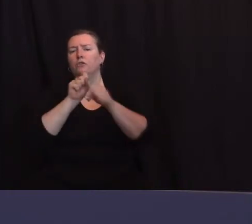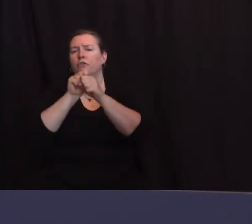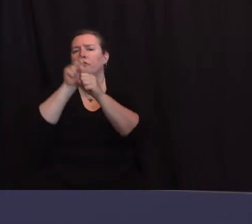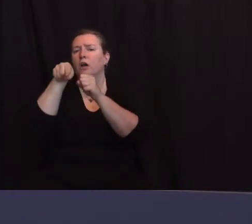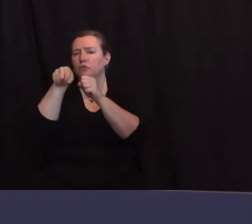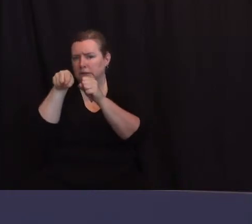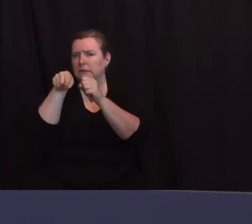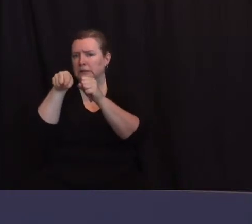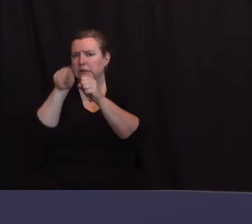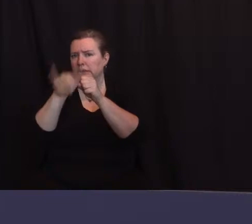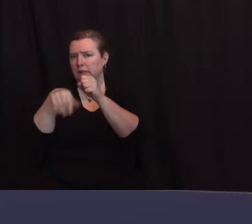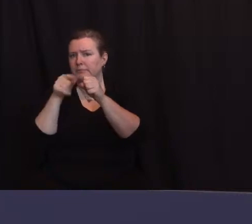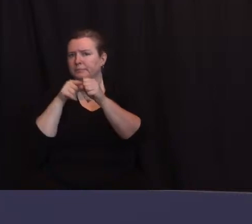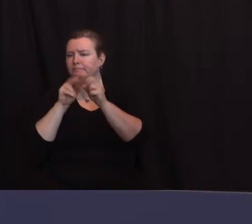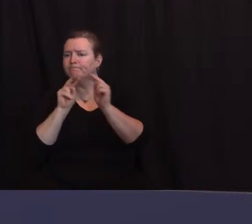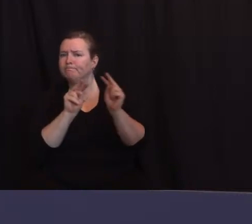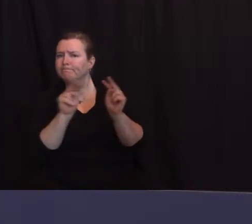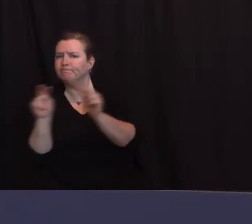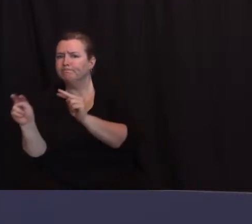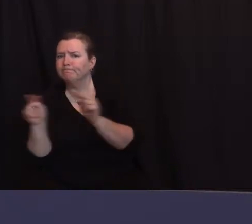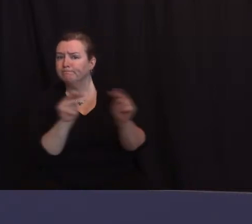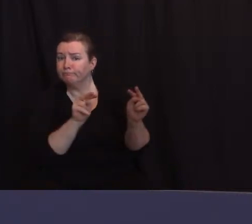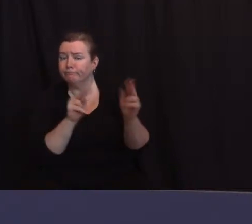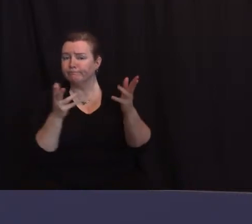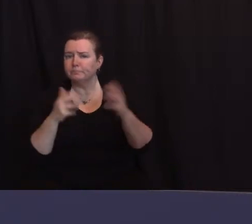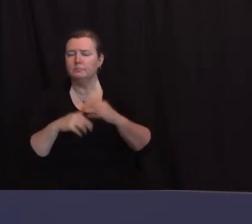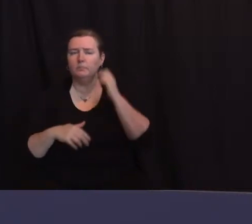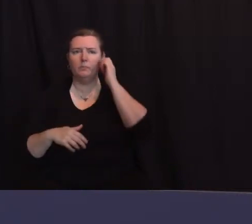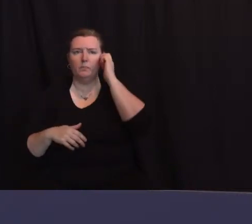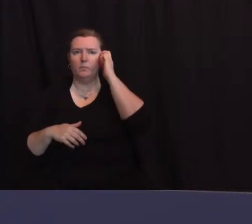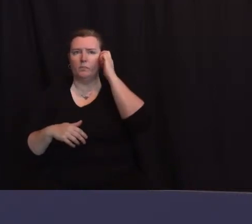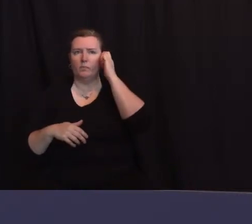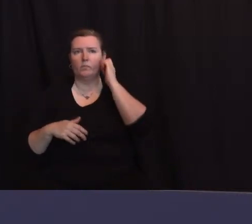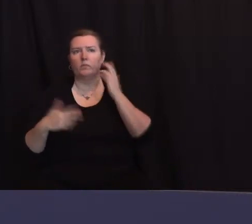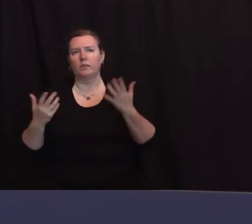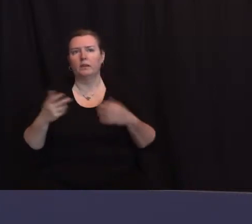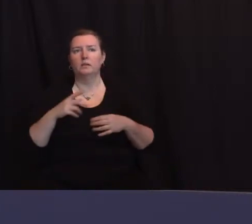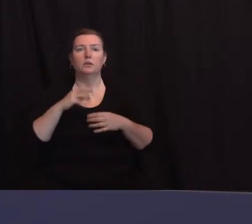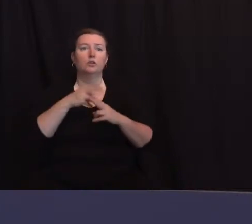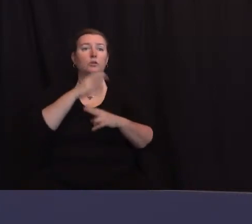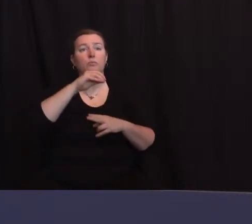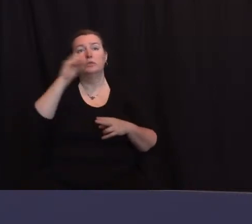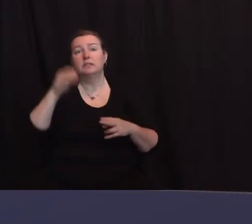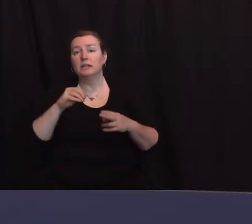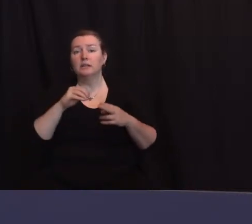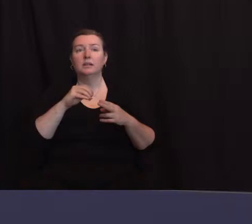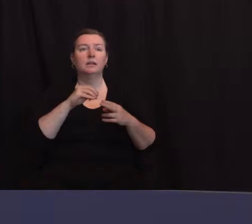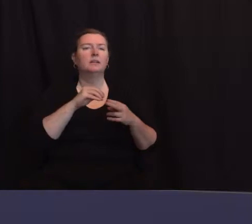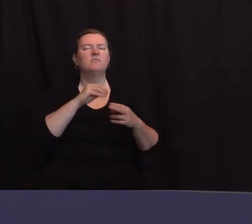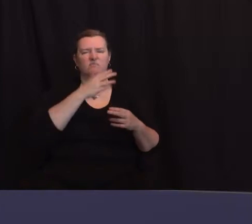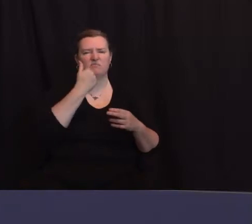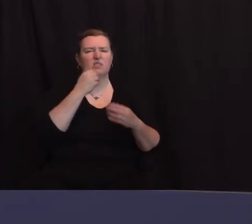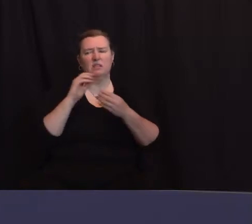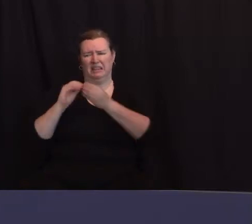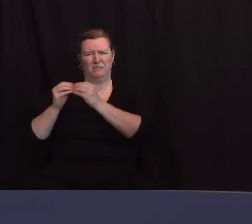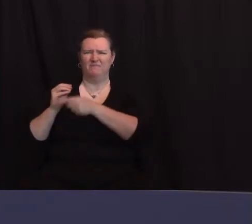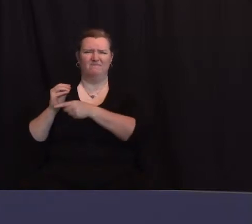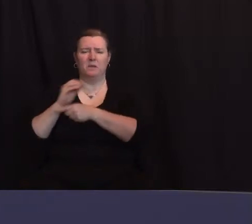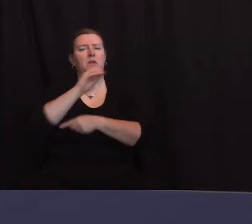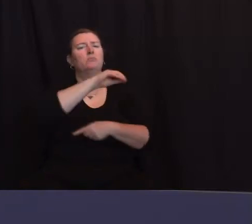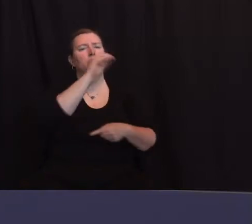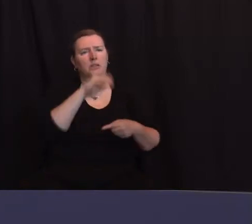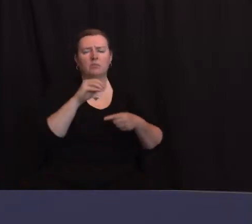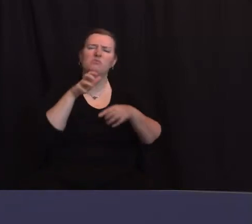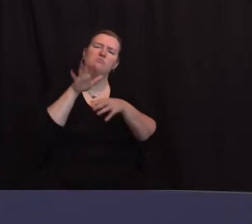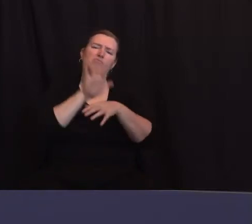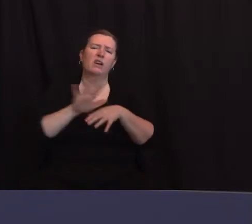of interest in the state. We now report this data by percentages rather than numbers because it provides a rough estimate of the